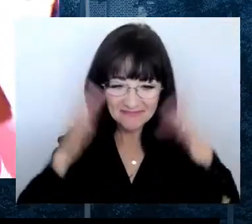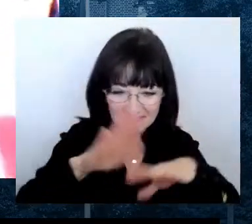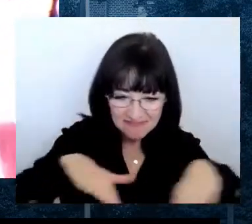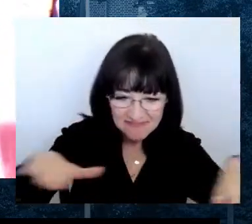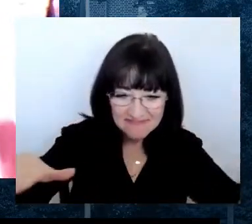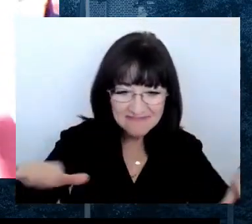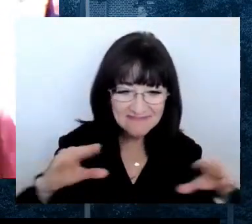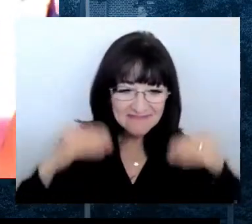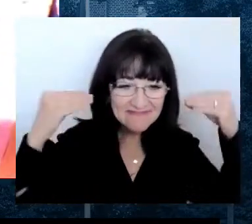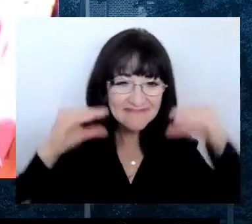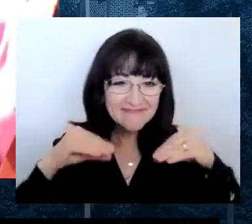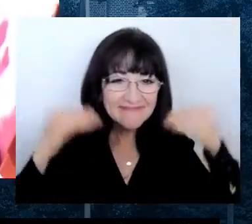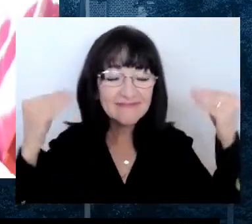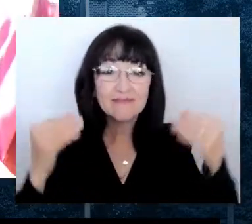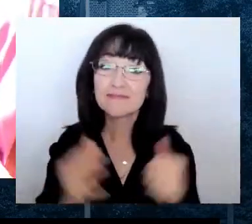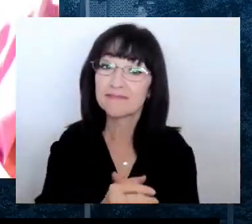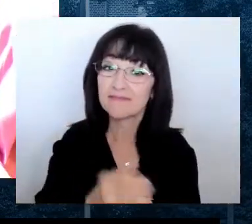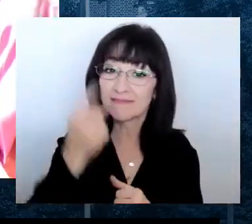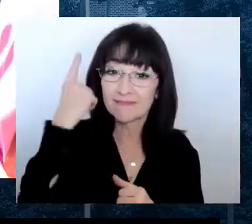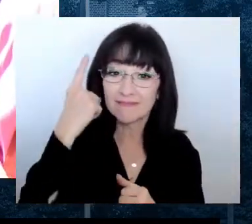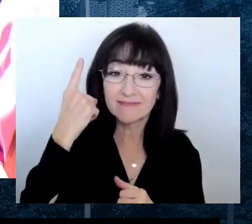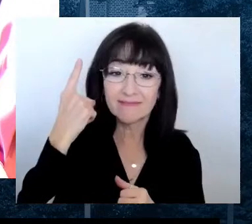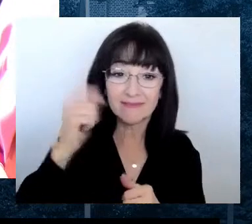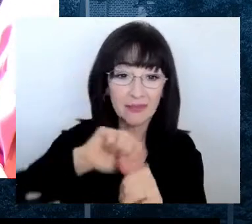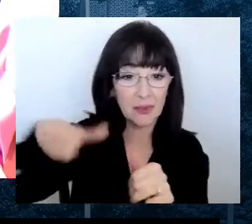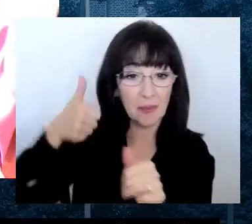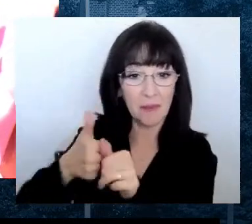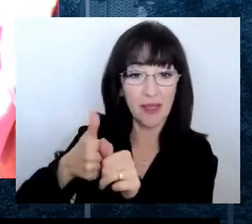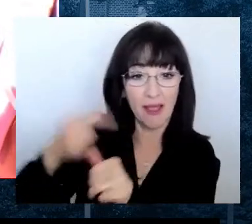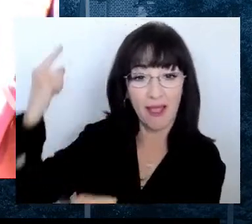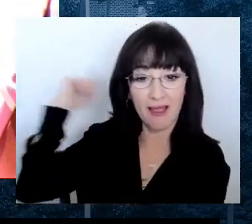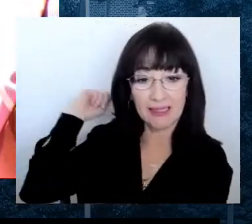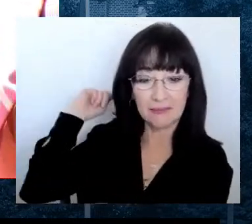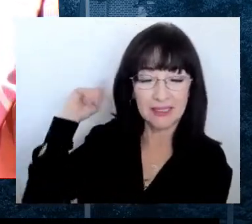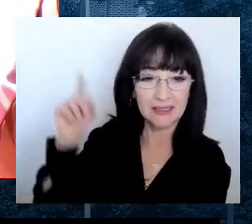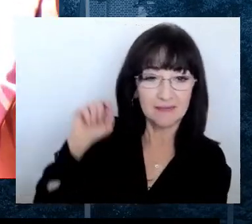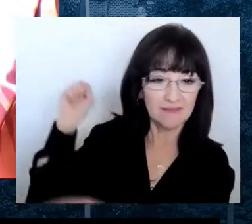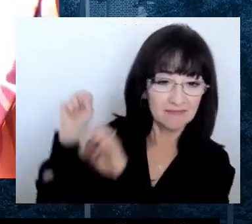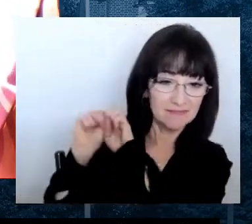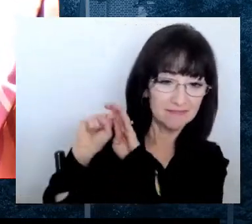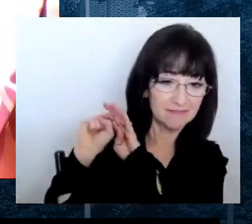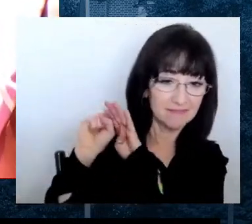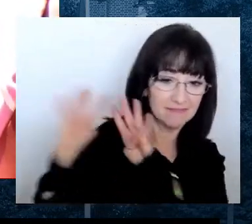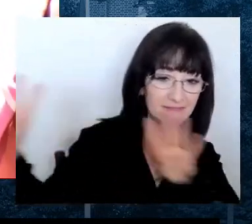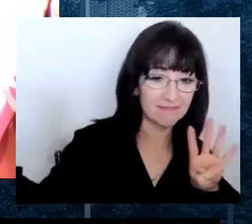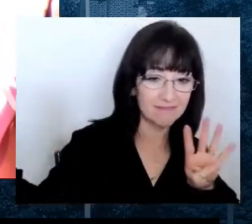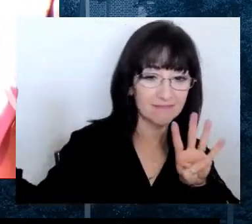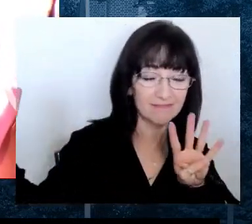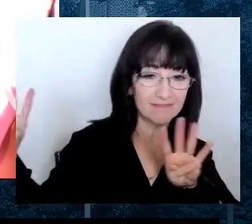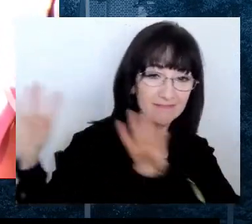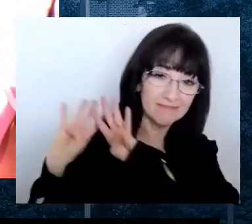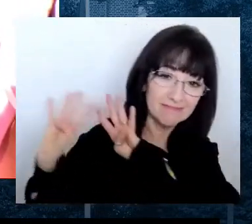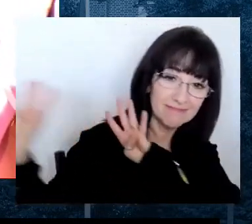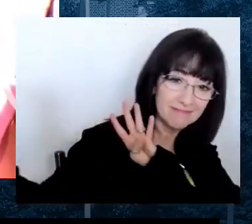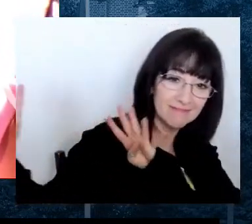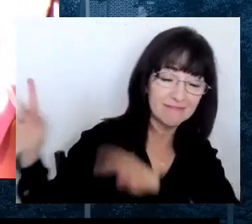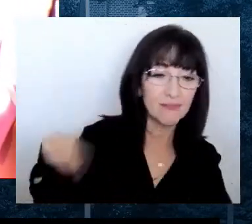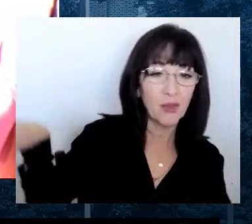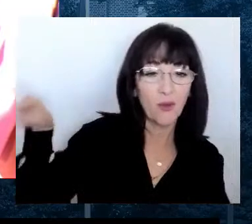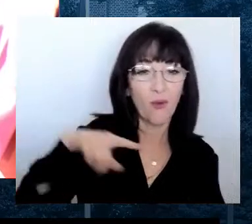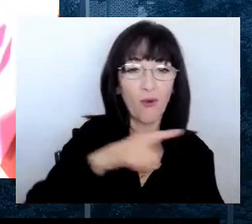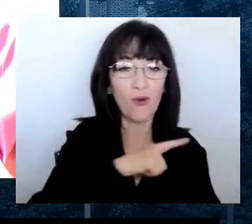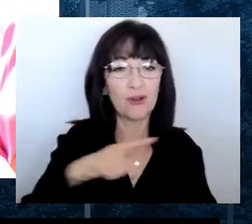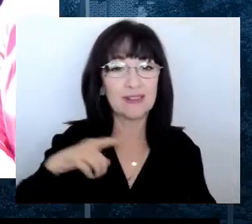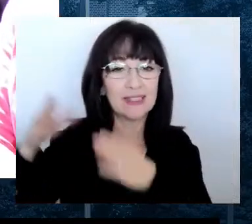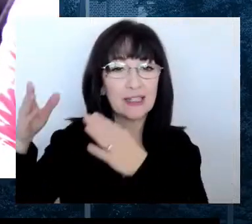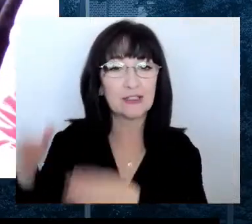So I got a big group behind me of legislators who have made this happen, and you're going to hear from them